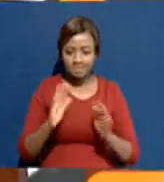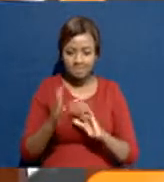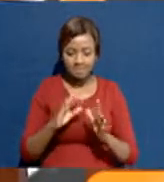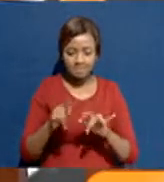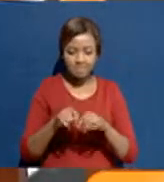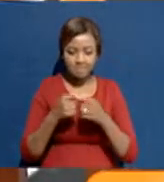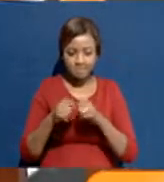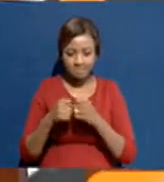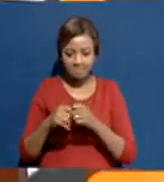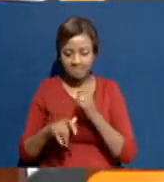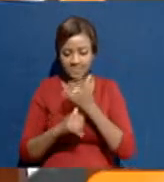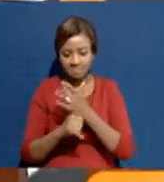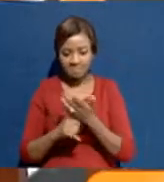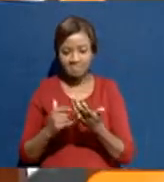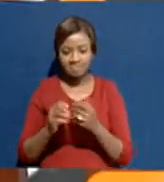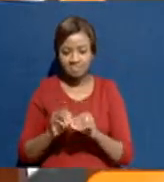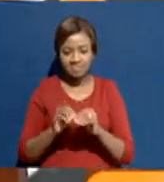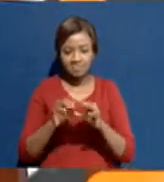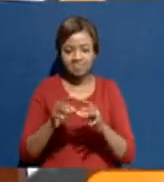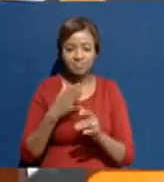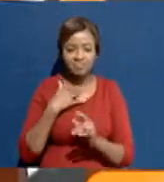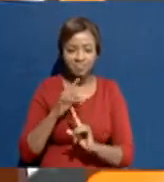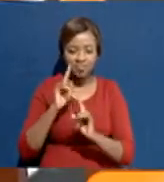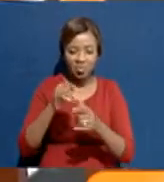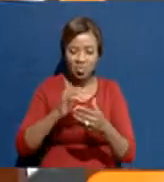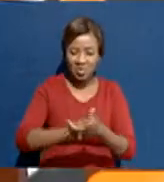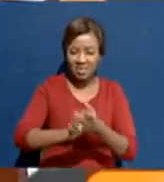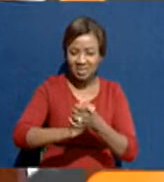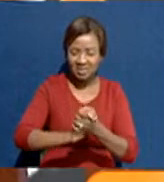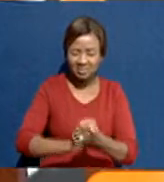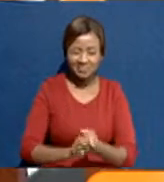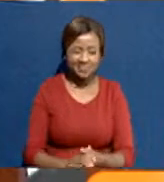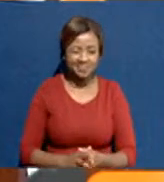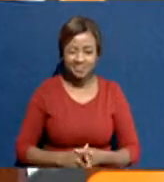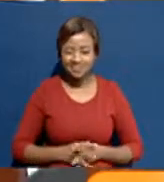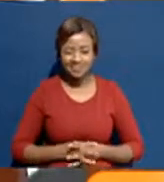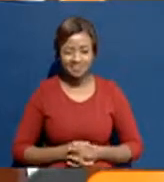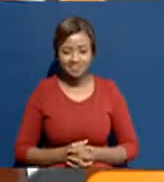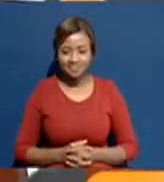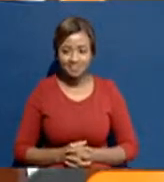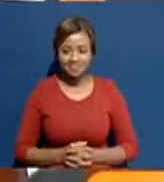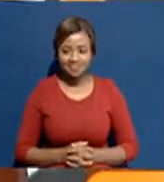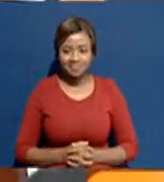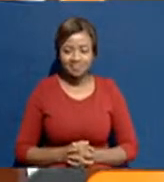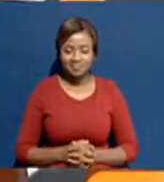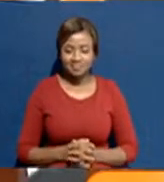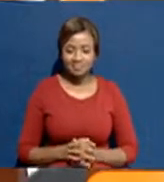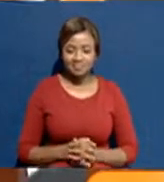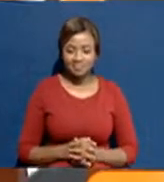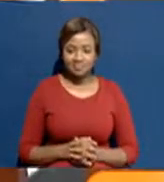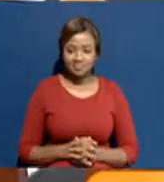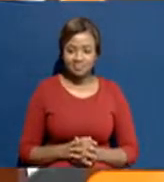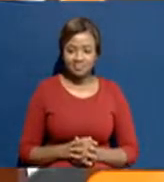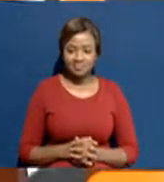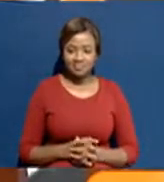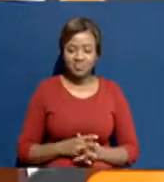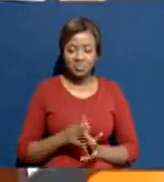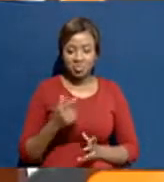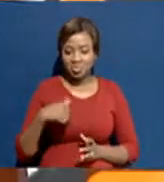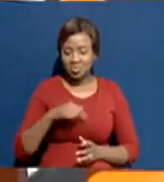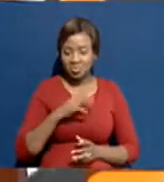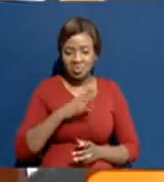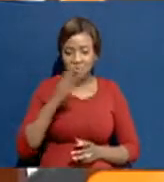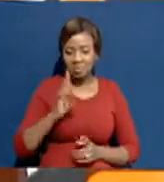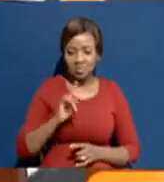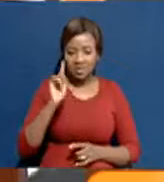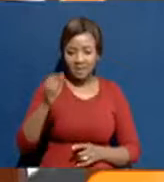very comfortable going to go and shake hands. So it didn't work. You never went? Yeah, I never went. But of